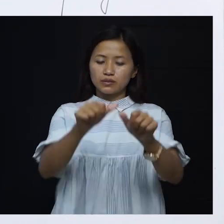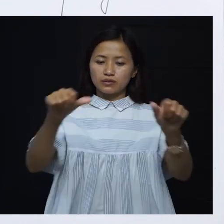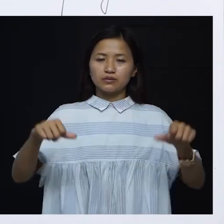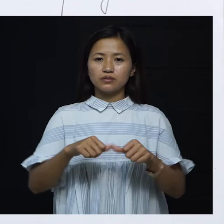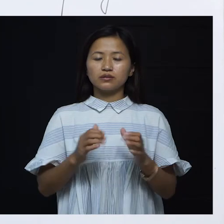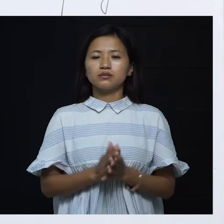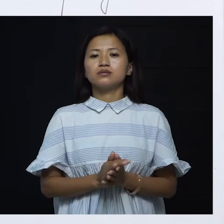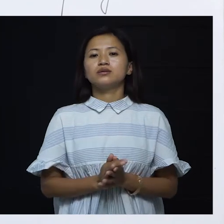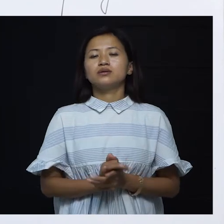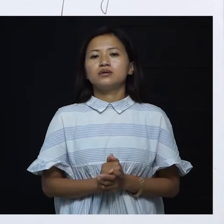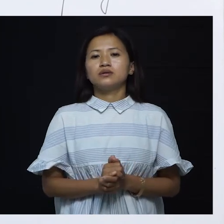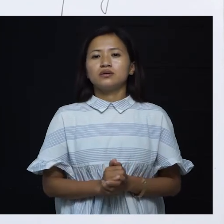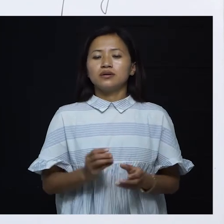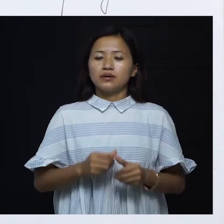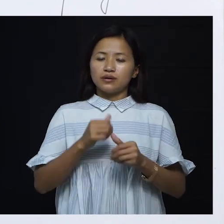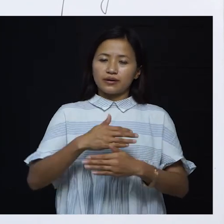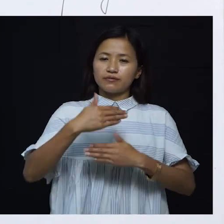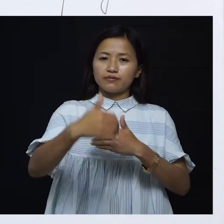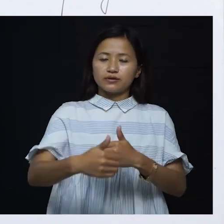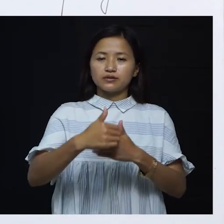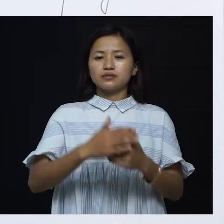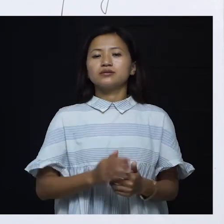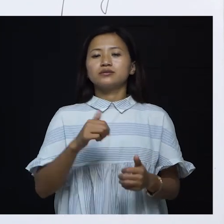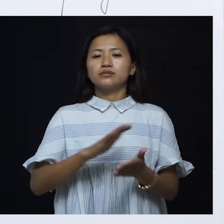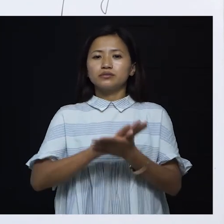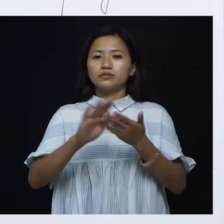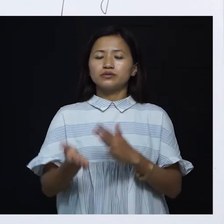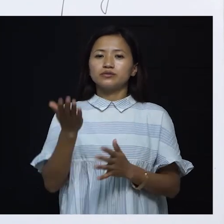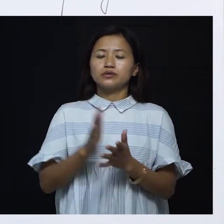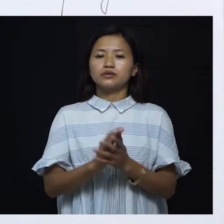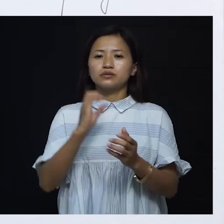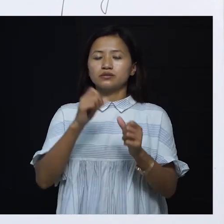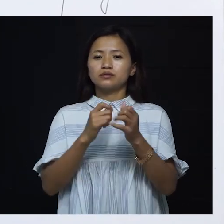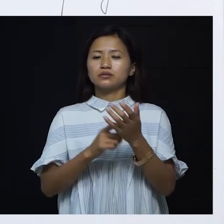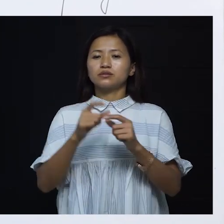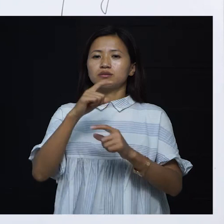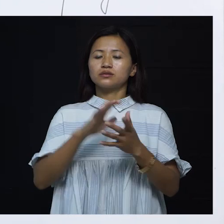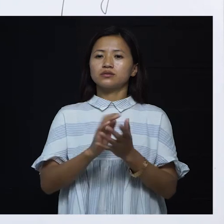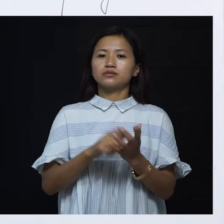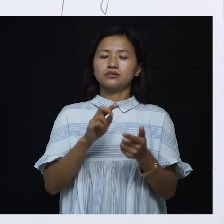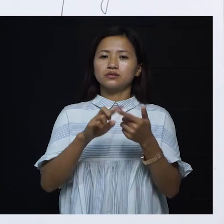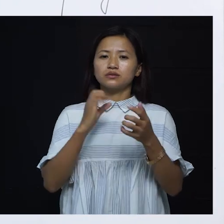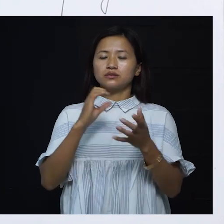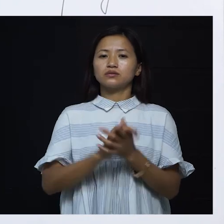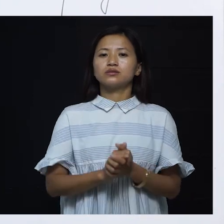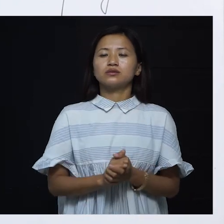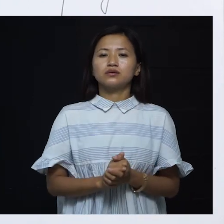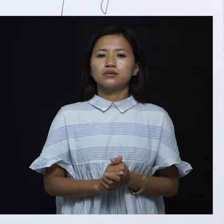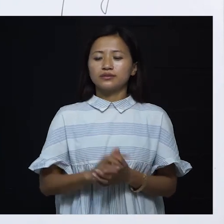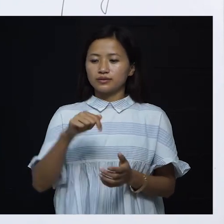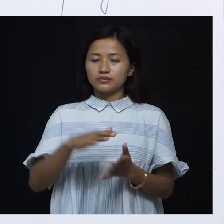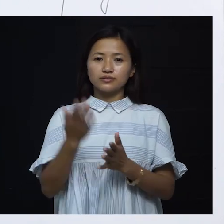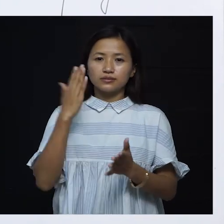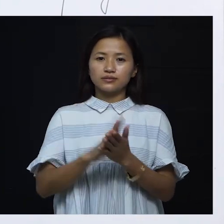order to advance, in order to improve the condition of economy, all right? Then there are